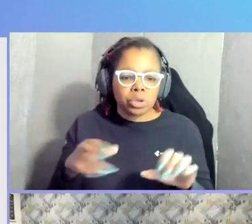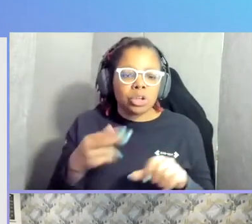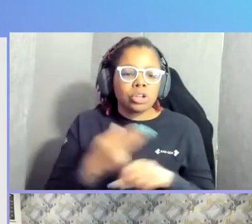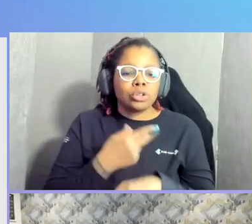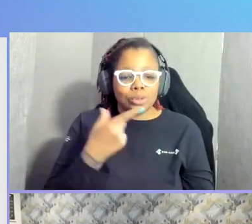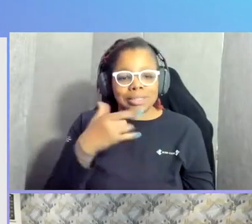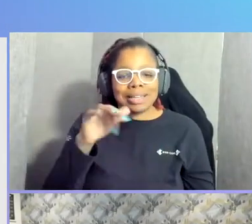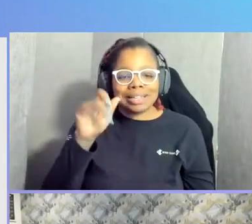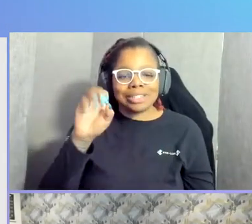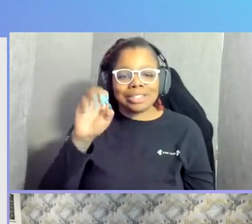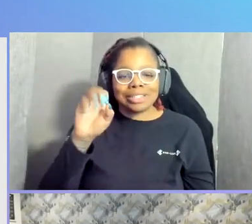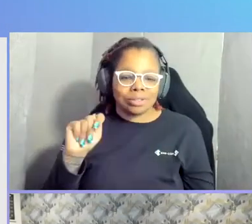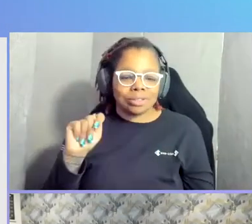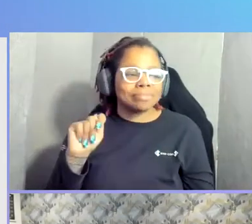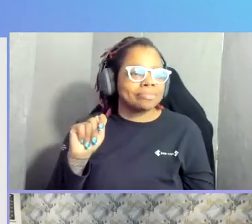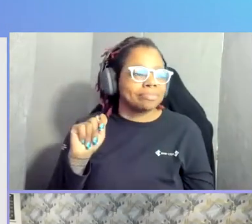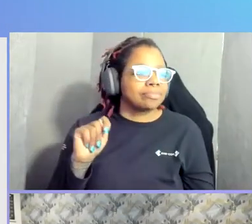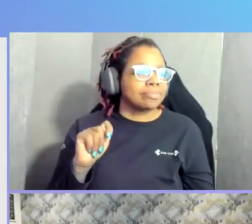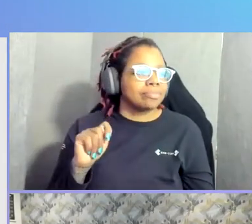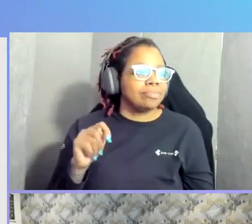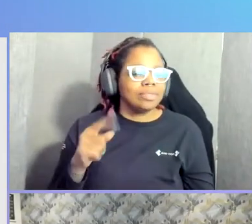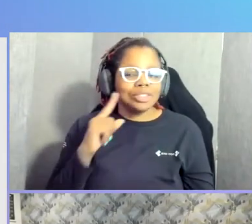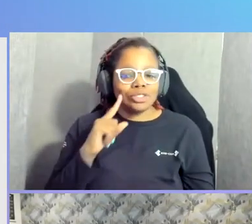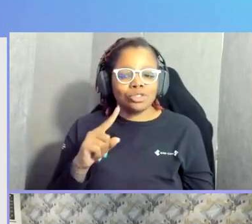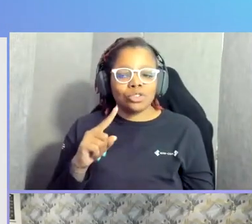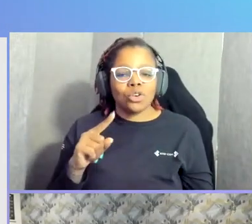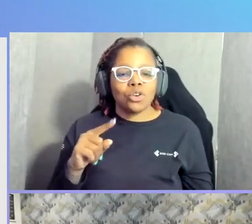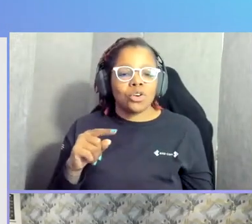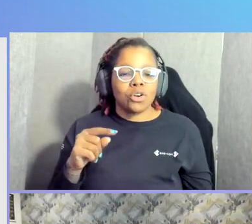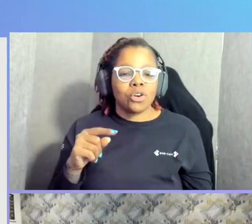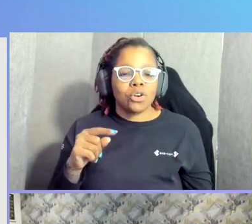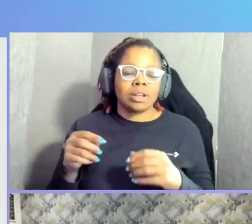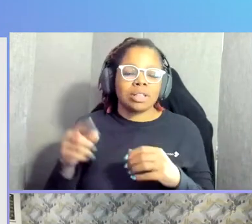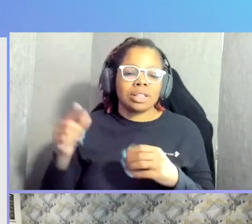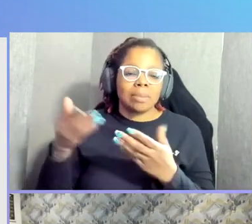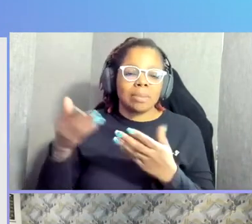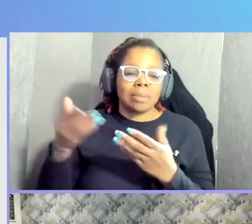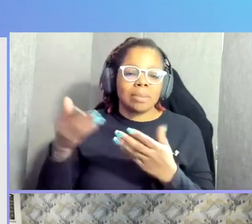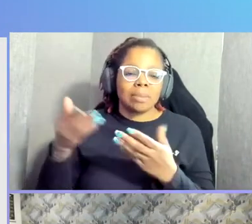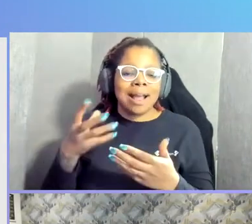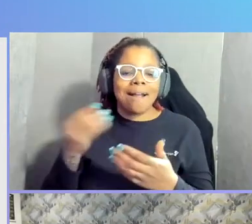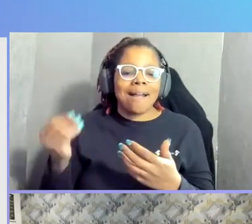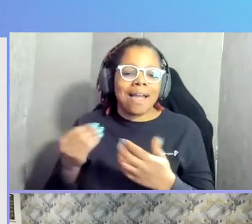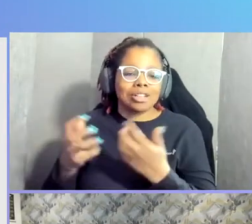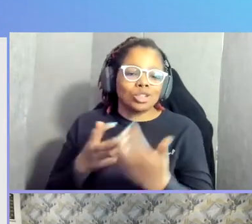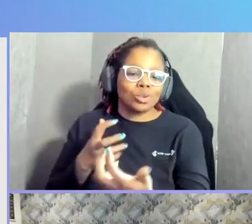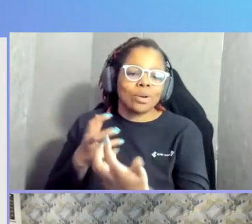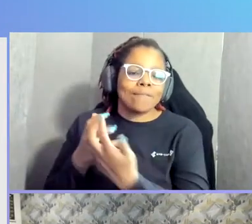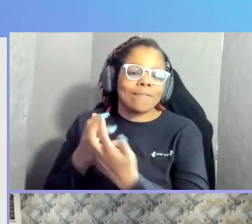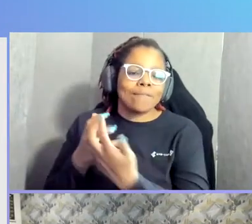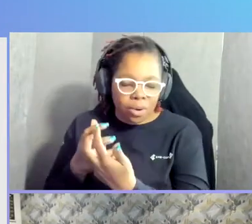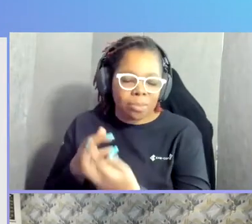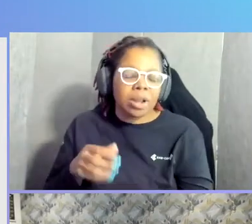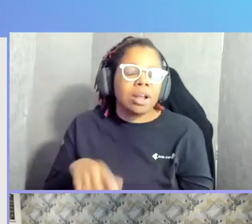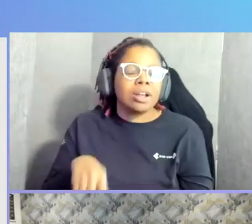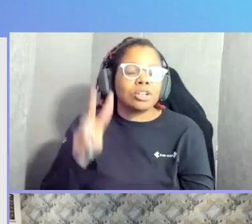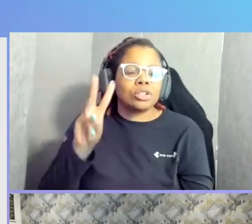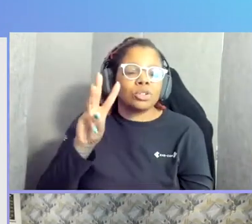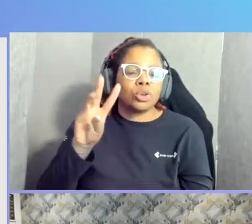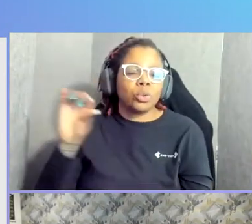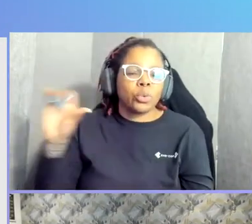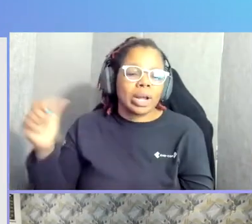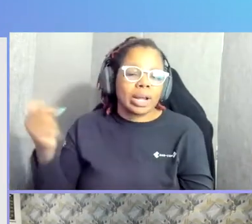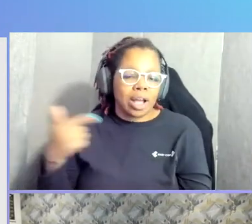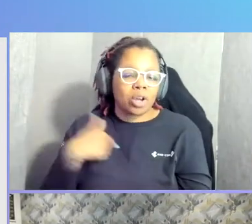Gestalt influence to extend to the product and to conform with WCAG guidelines. We define a